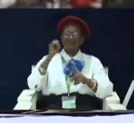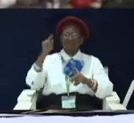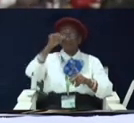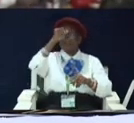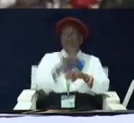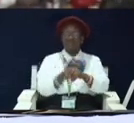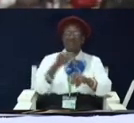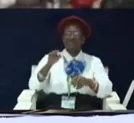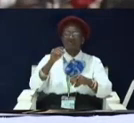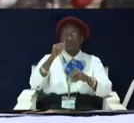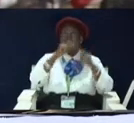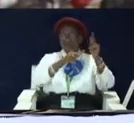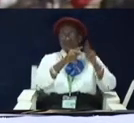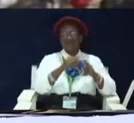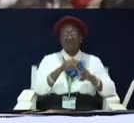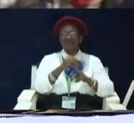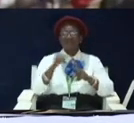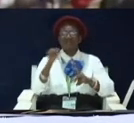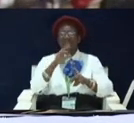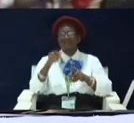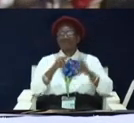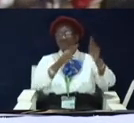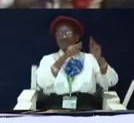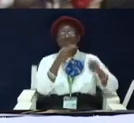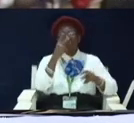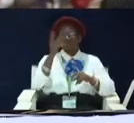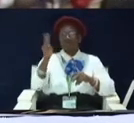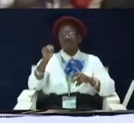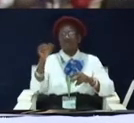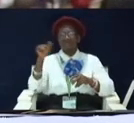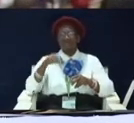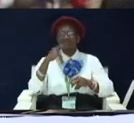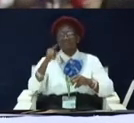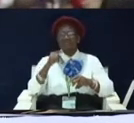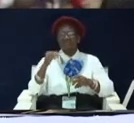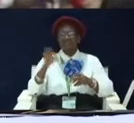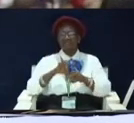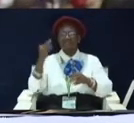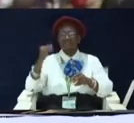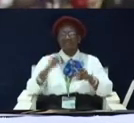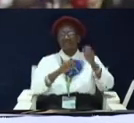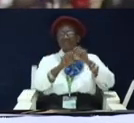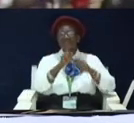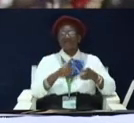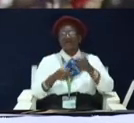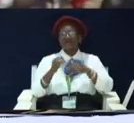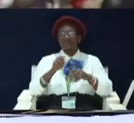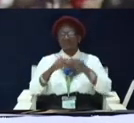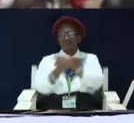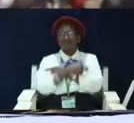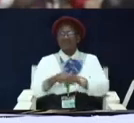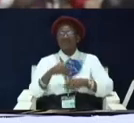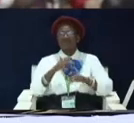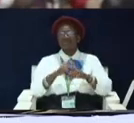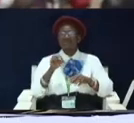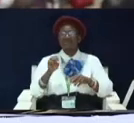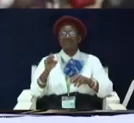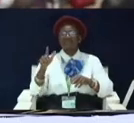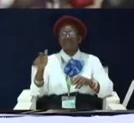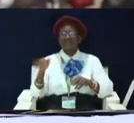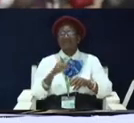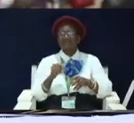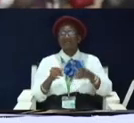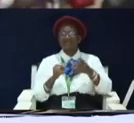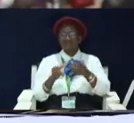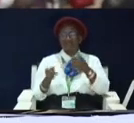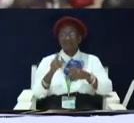prophets which were to view at Jericho saw him, they said, "The spirit of Elijah doth rest on Elisha." And they came to